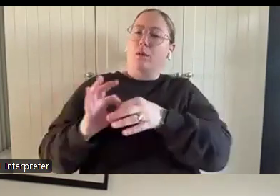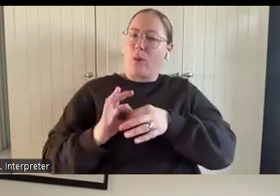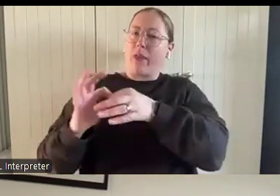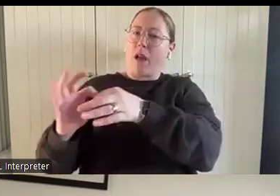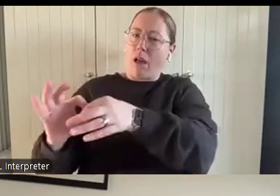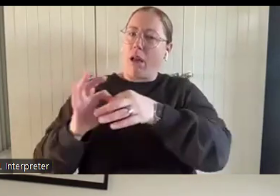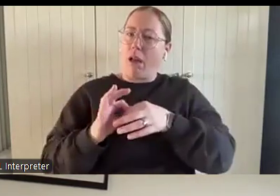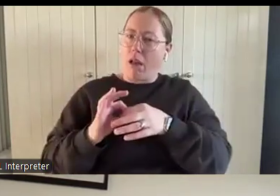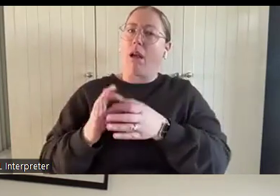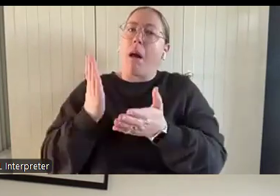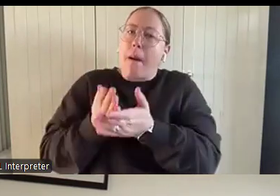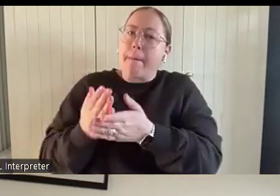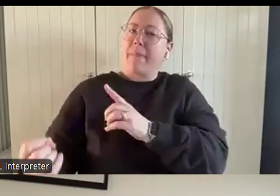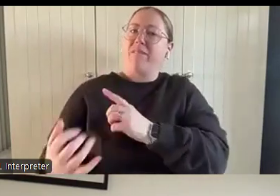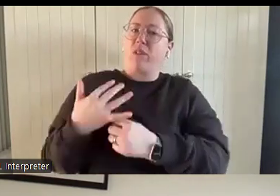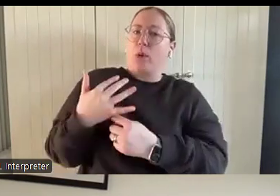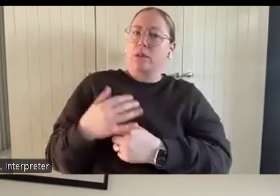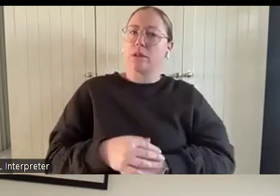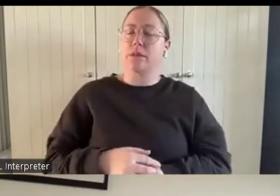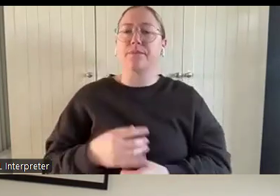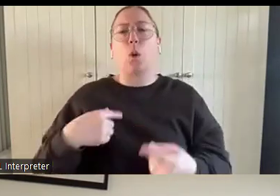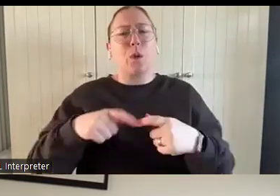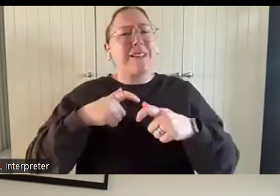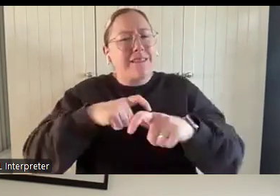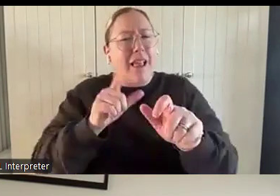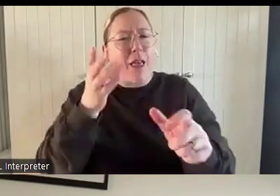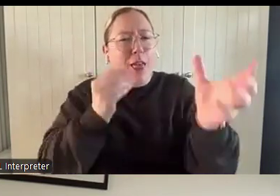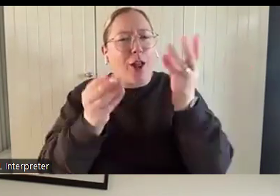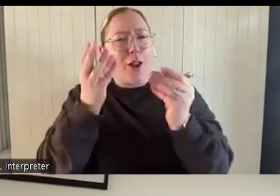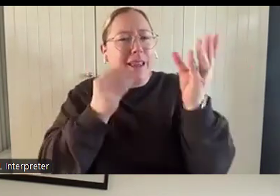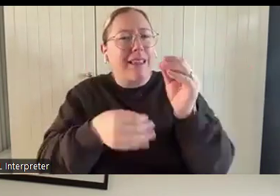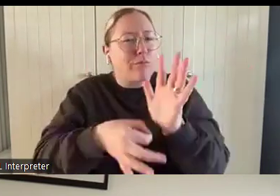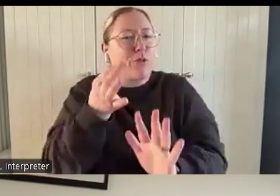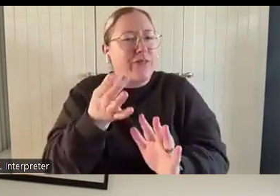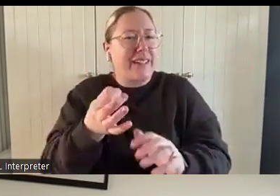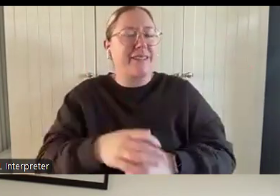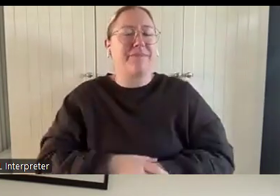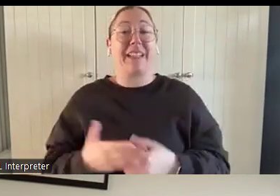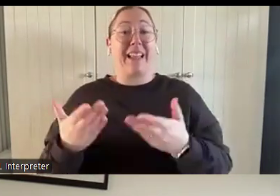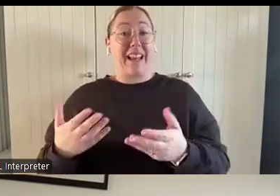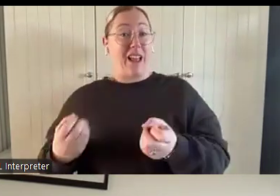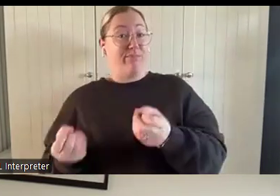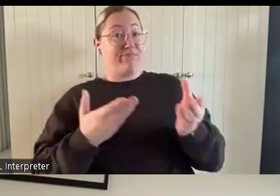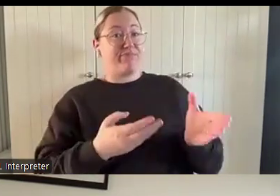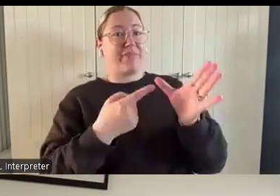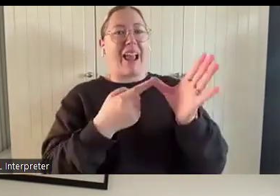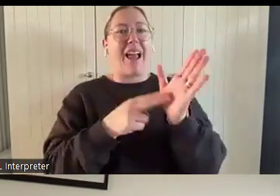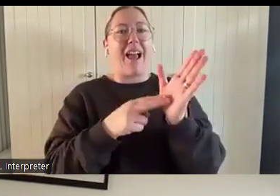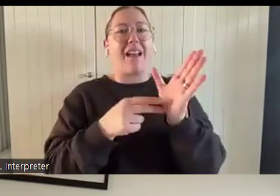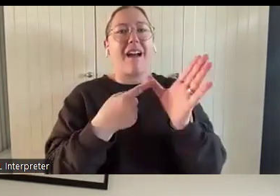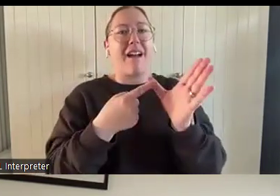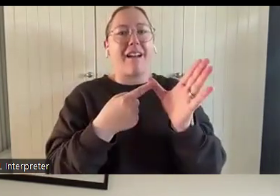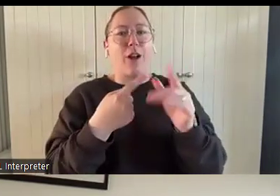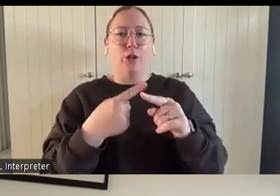we're learning and refining as the programme evolves. And I'm now going to hand over to Anna, who's going to talk a little bit more about the challenges and our